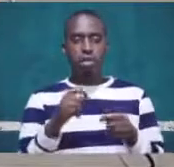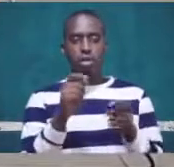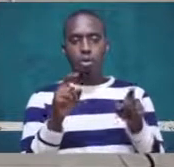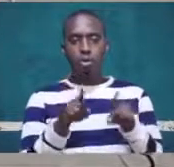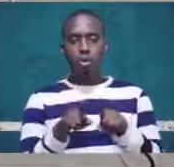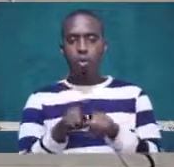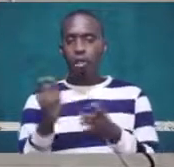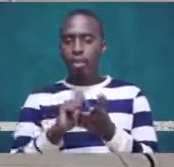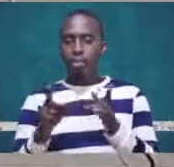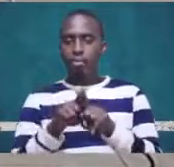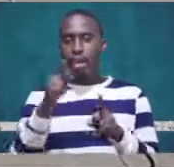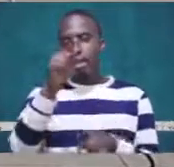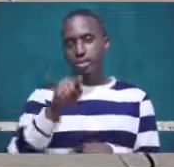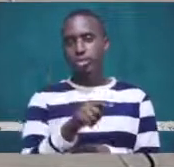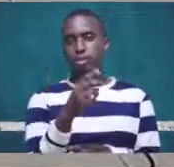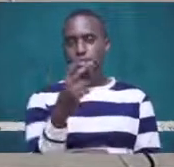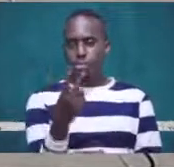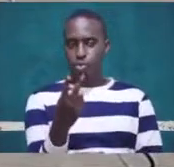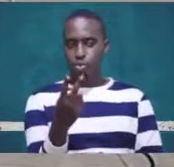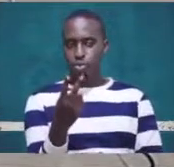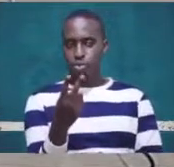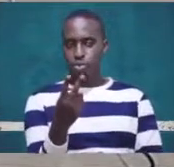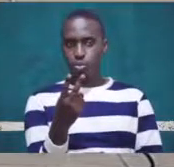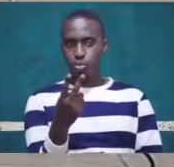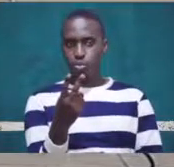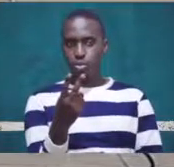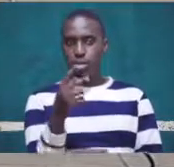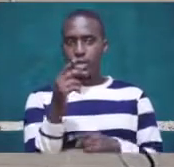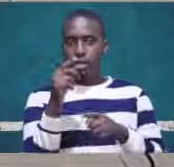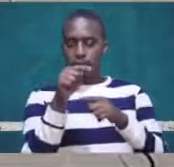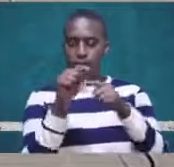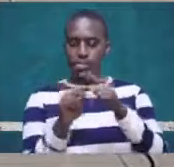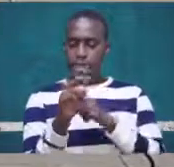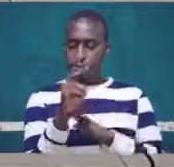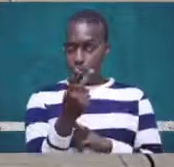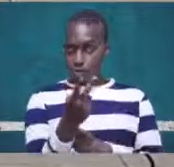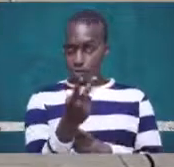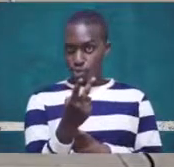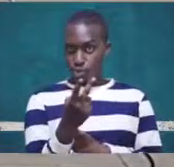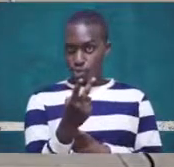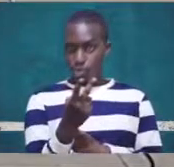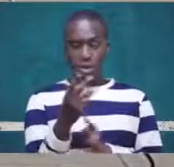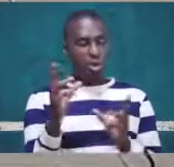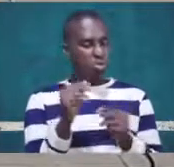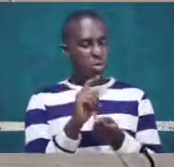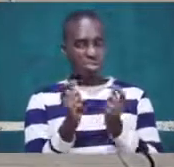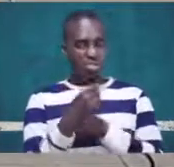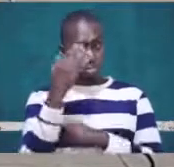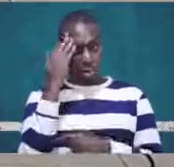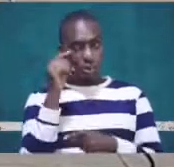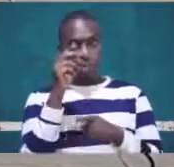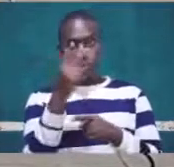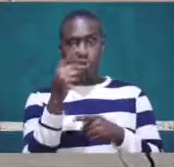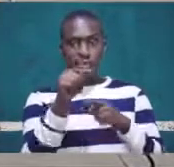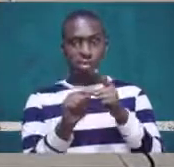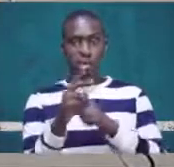can write integral of 2 divided by 2. There is no change because 2 divided by